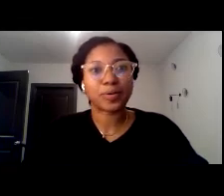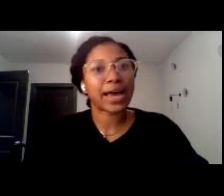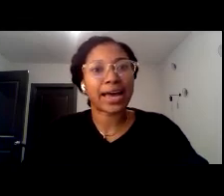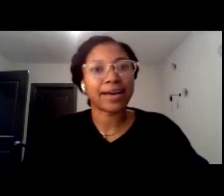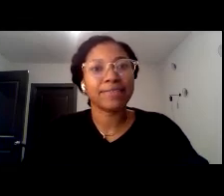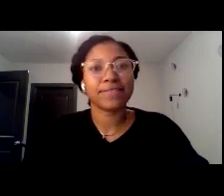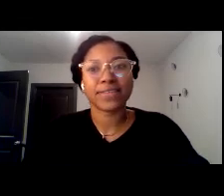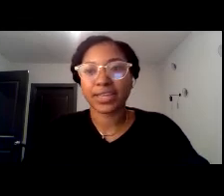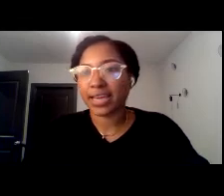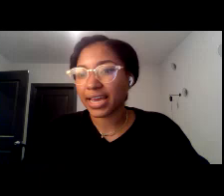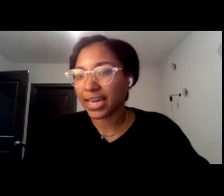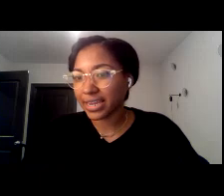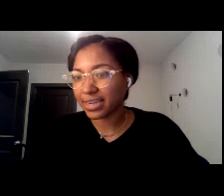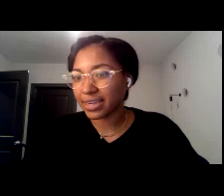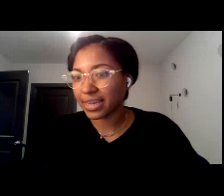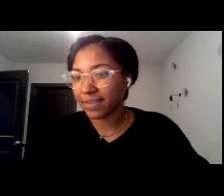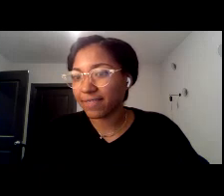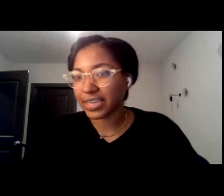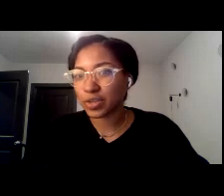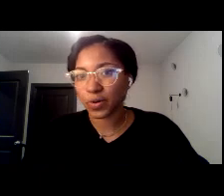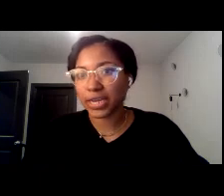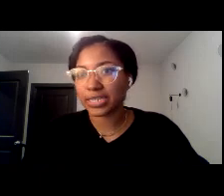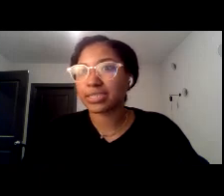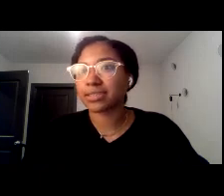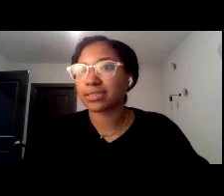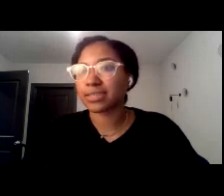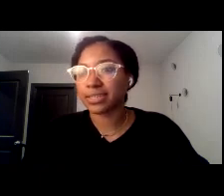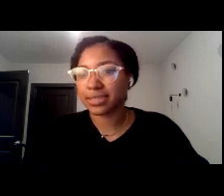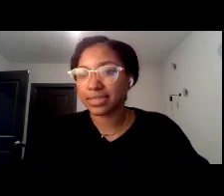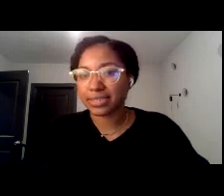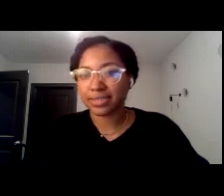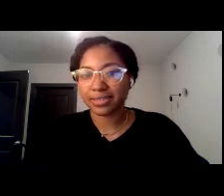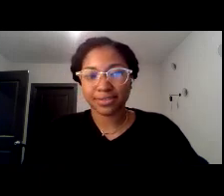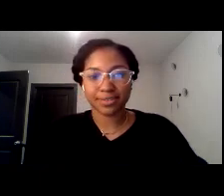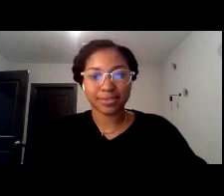you have had a fixed grant?